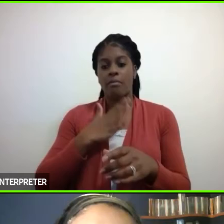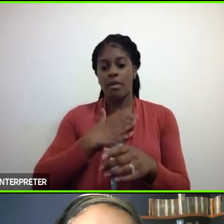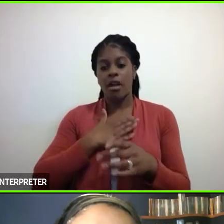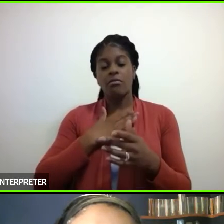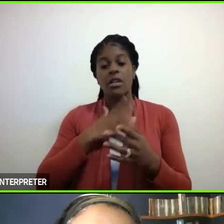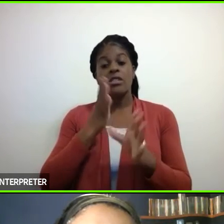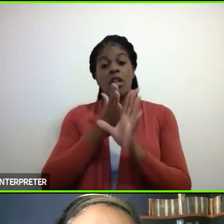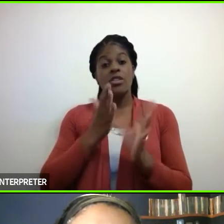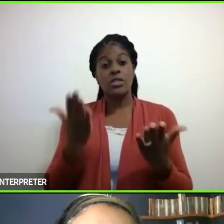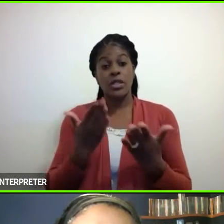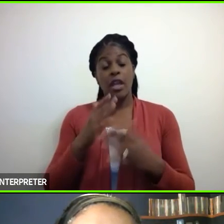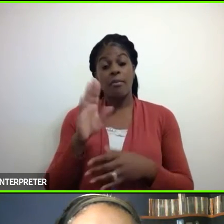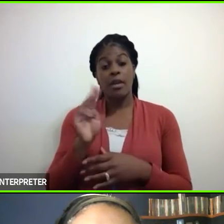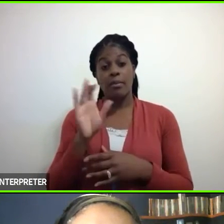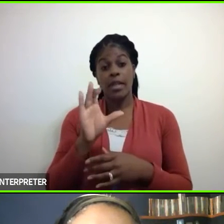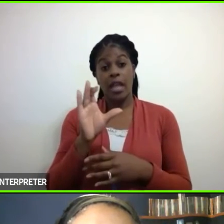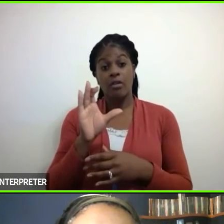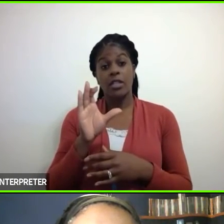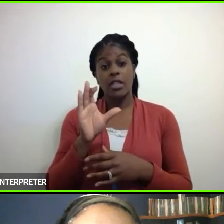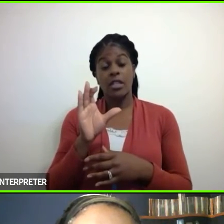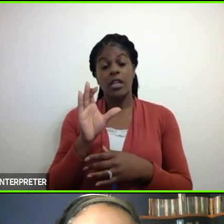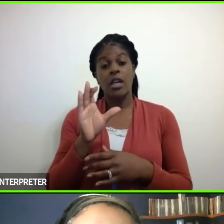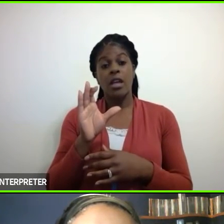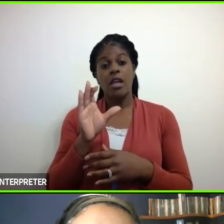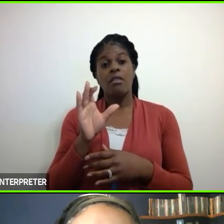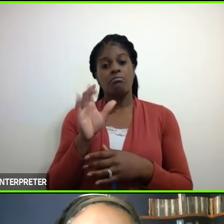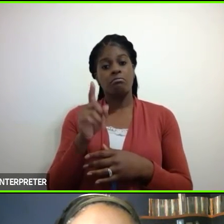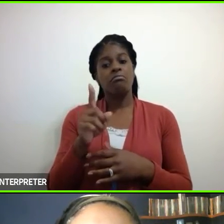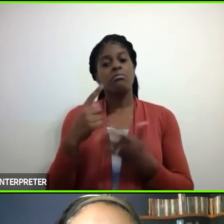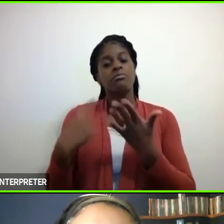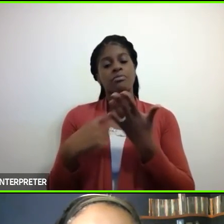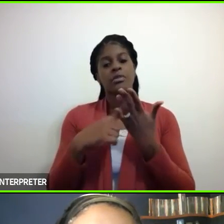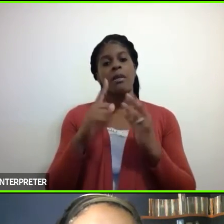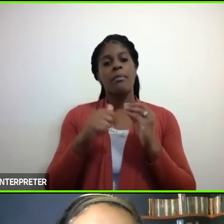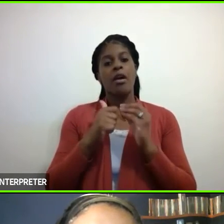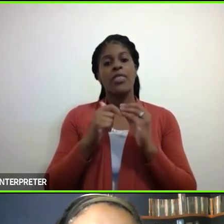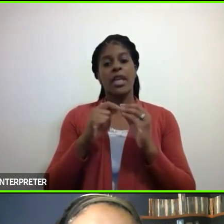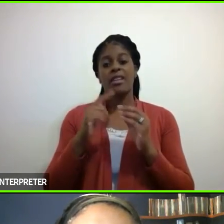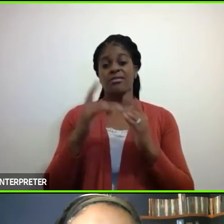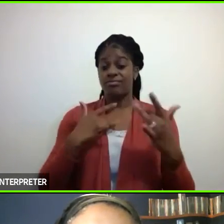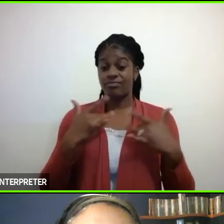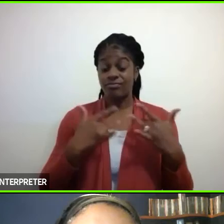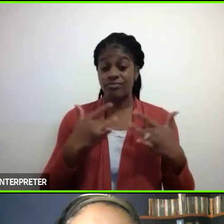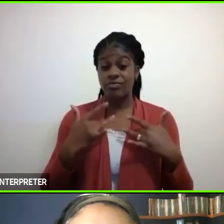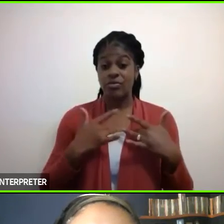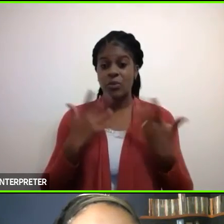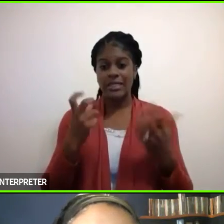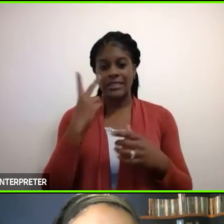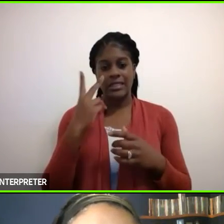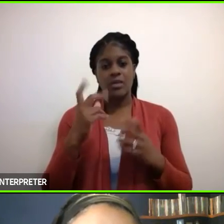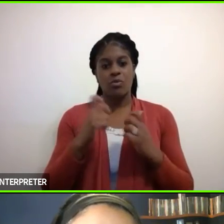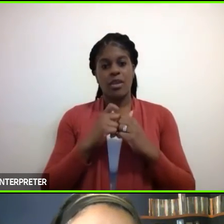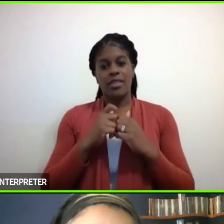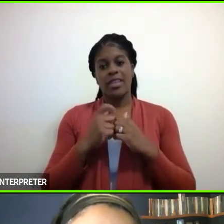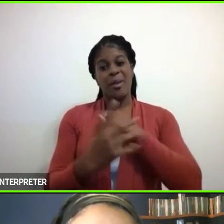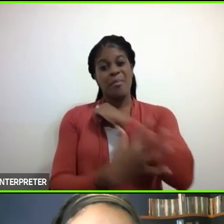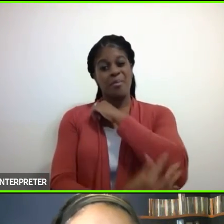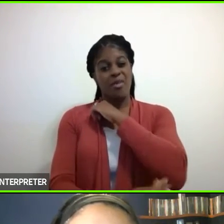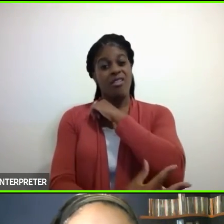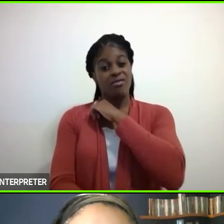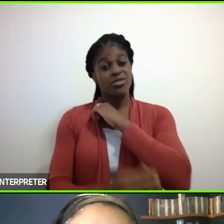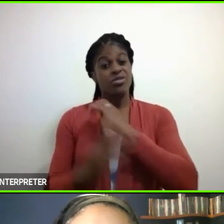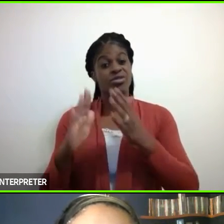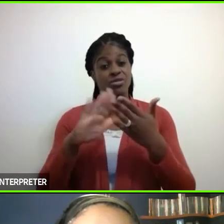Montgomery County, and mm-hmm. they talk about some of the concerns that we see between, especially impoverished communities,